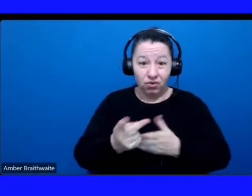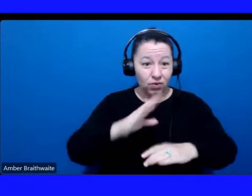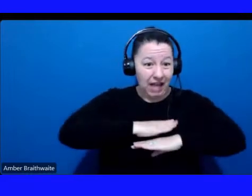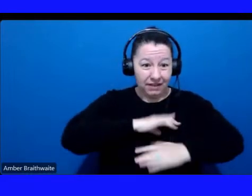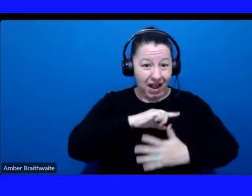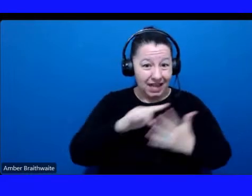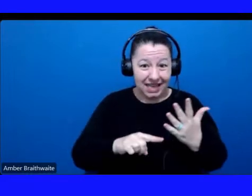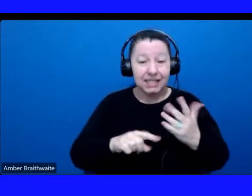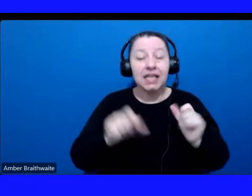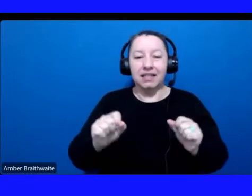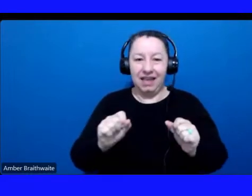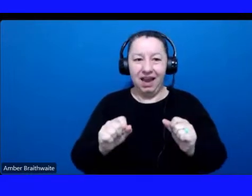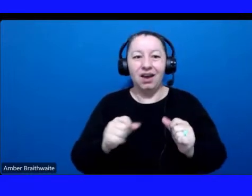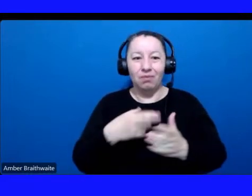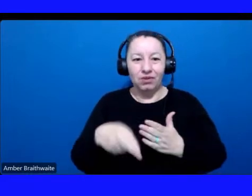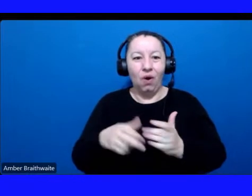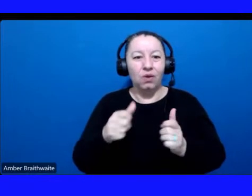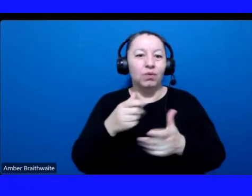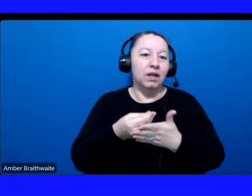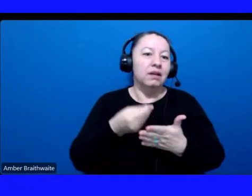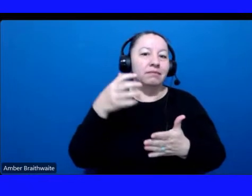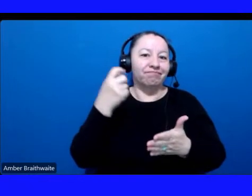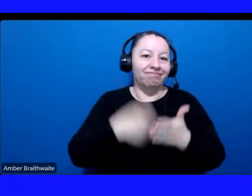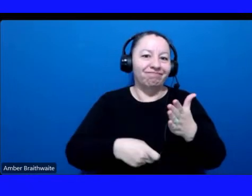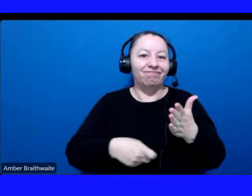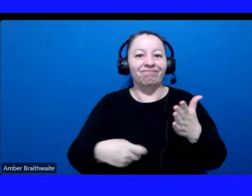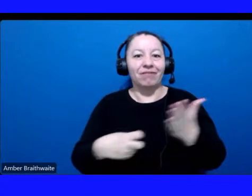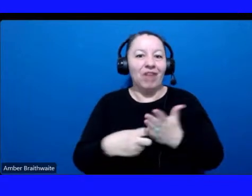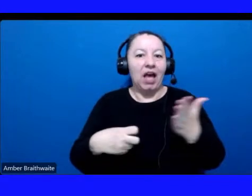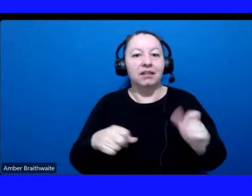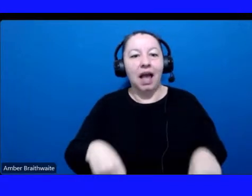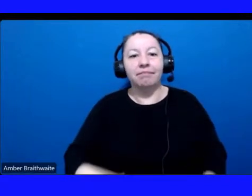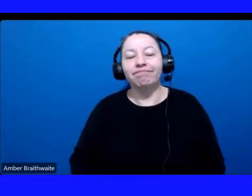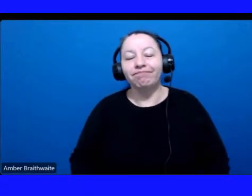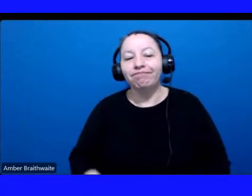10. Next slide.